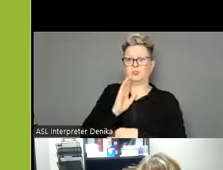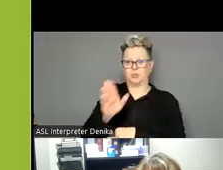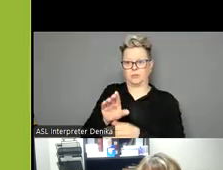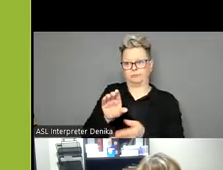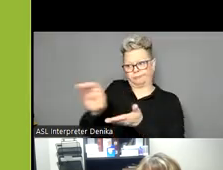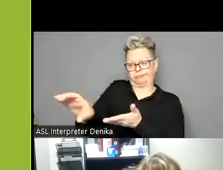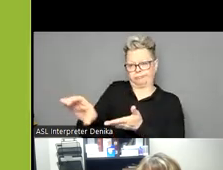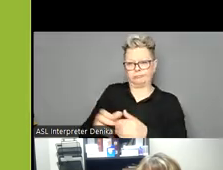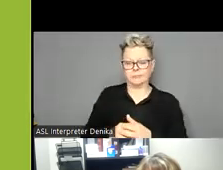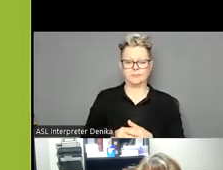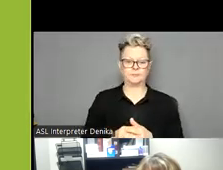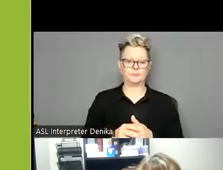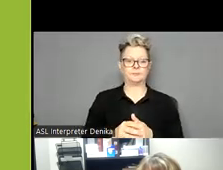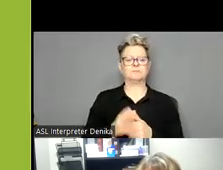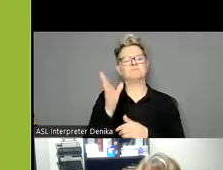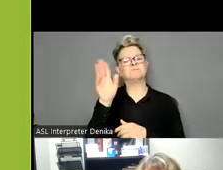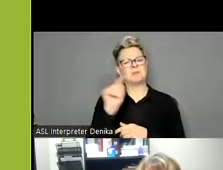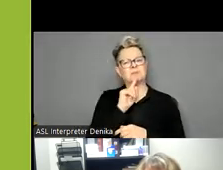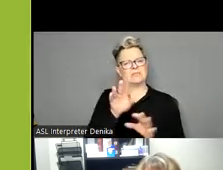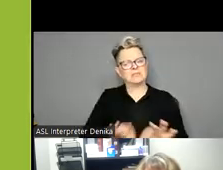Again, this highlights the importance of